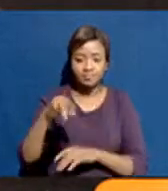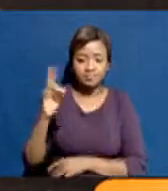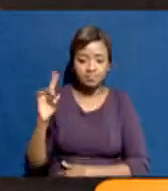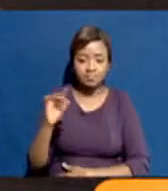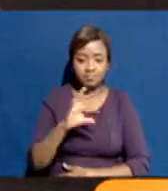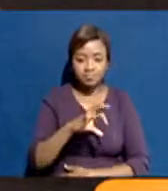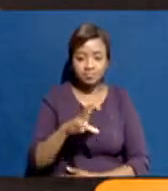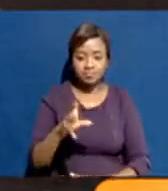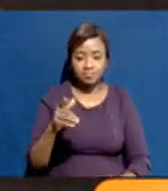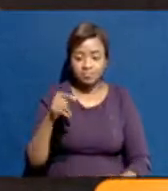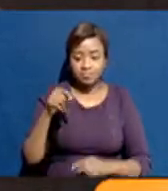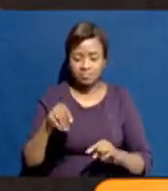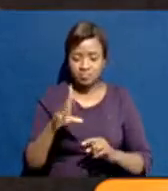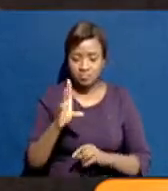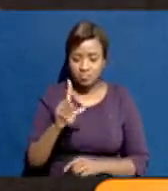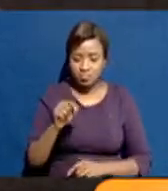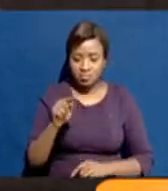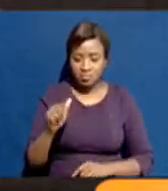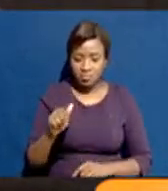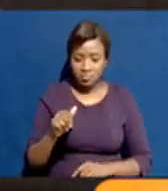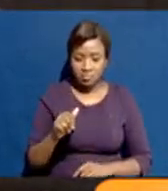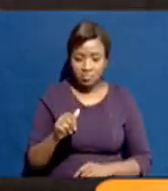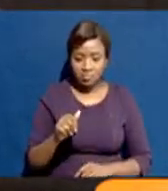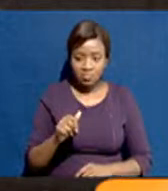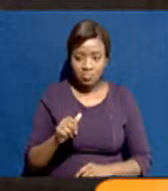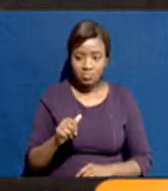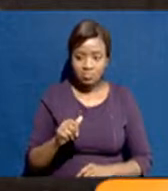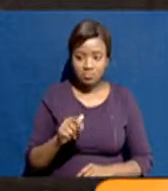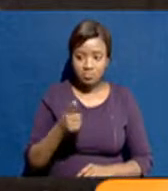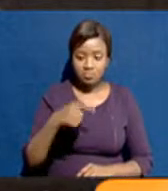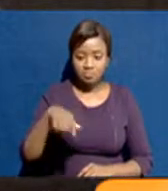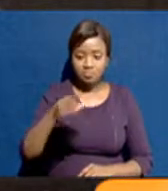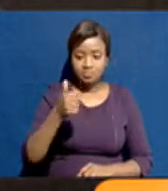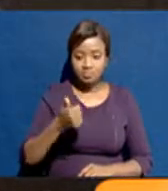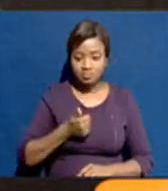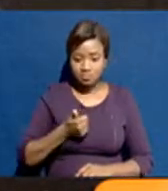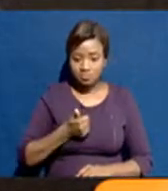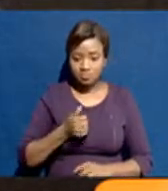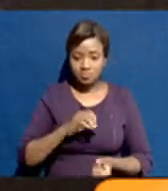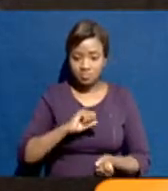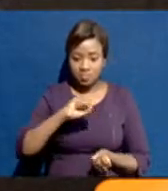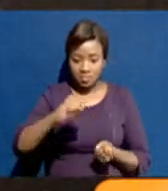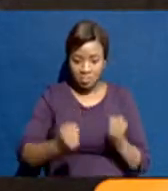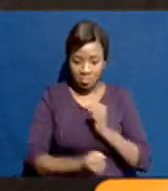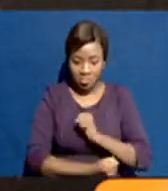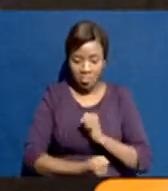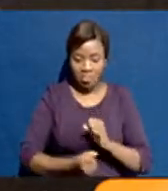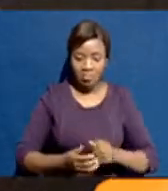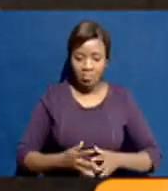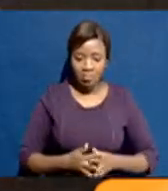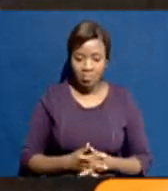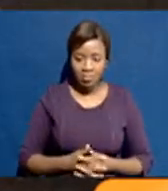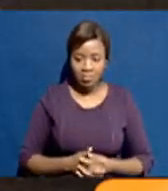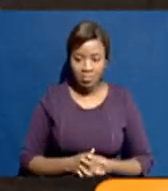at the data today of the girls and the children who are defiled in the year of